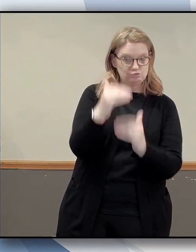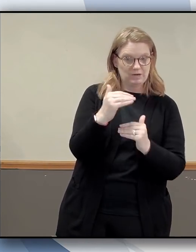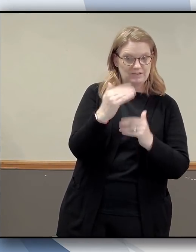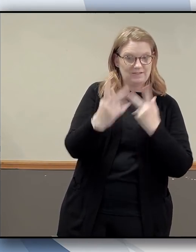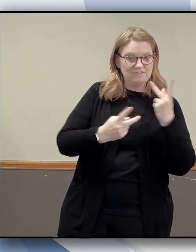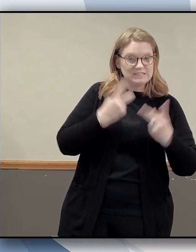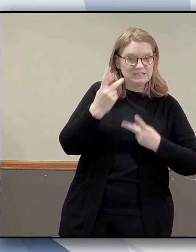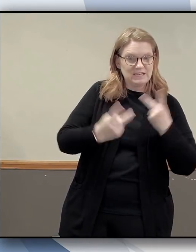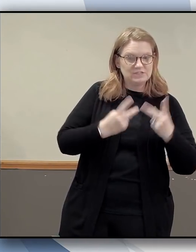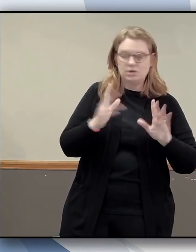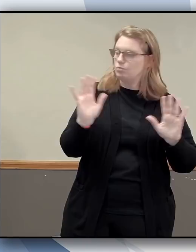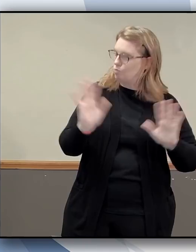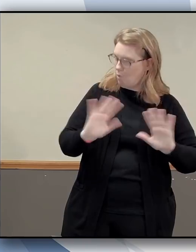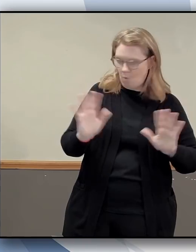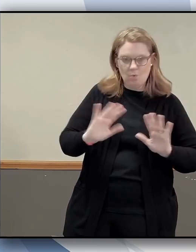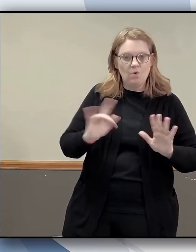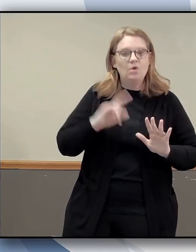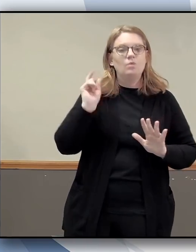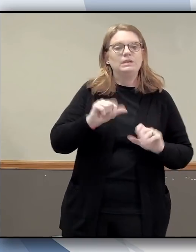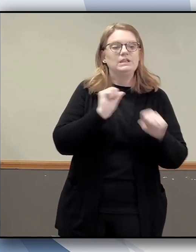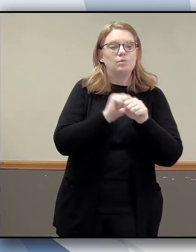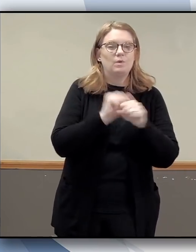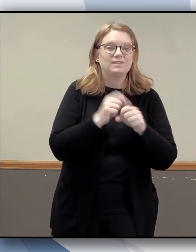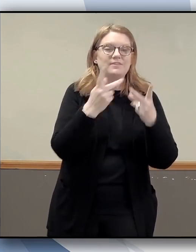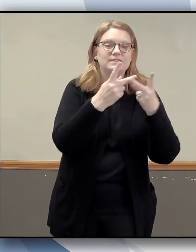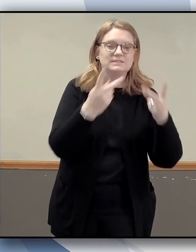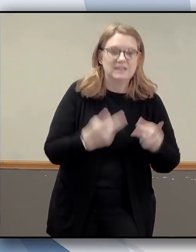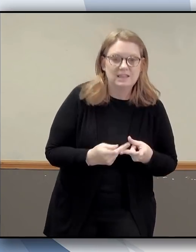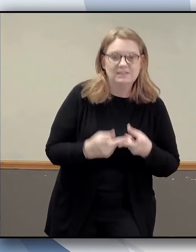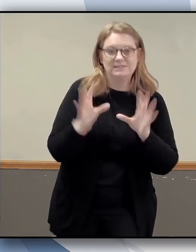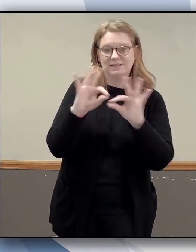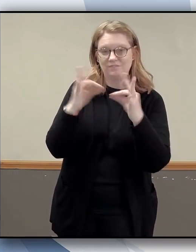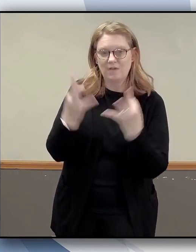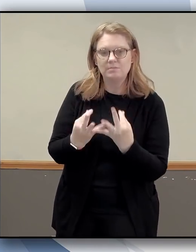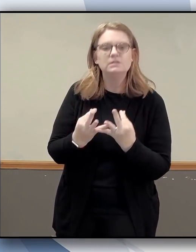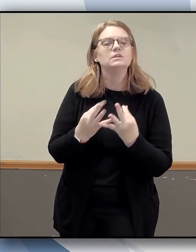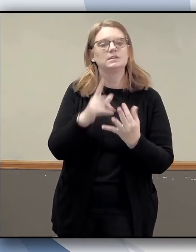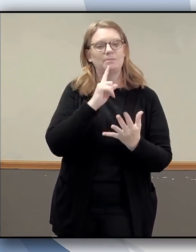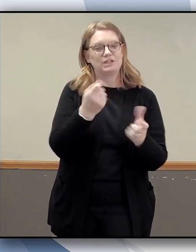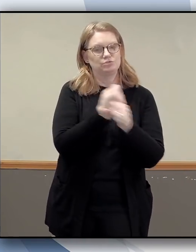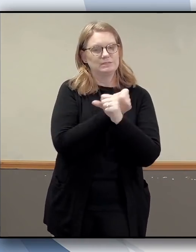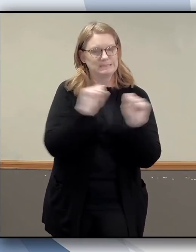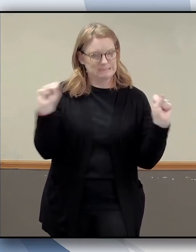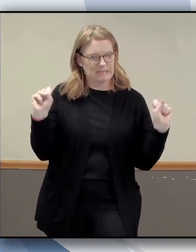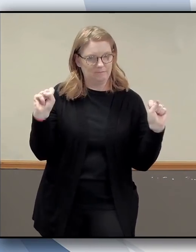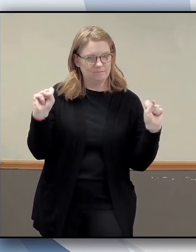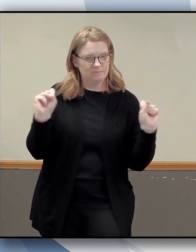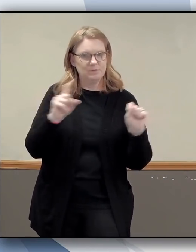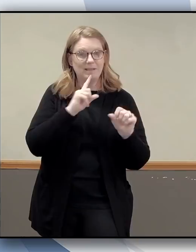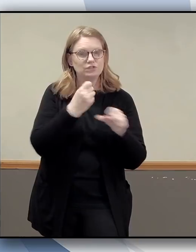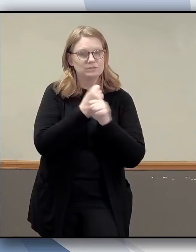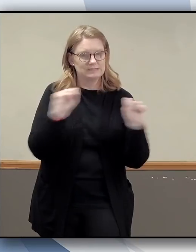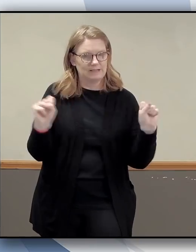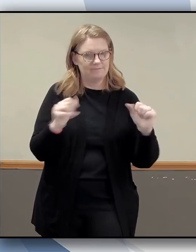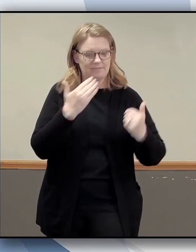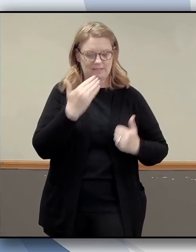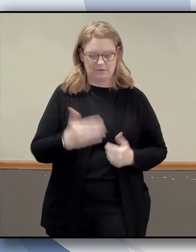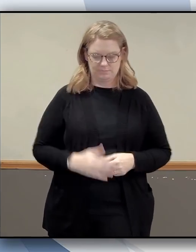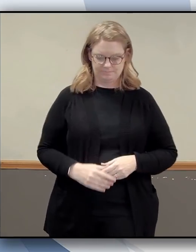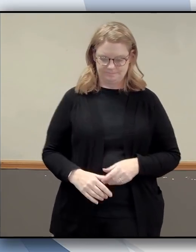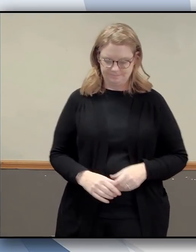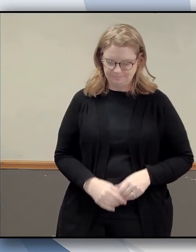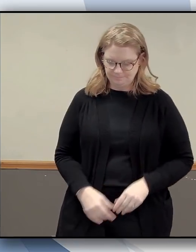We need to work with the facilities and the families to safely allow visitation within those facilities. Thank you.